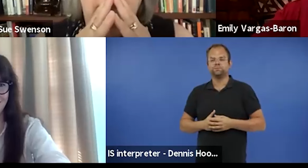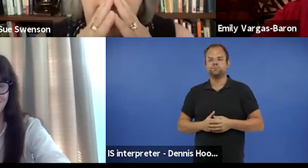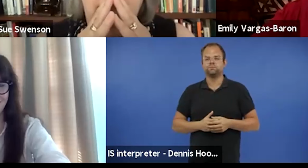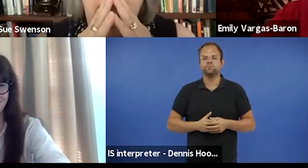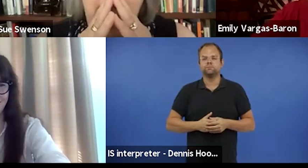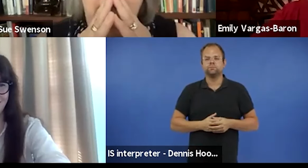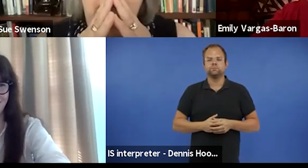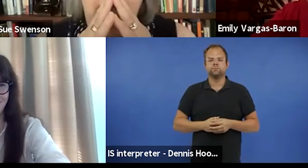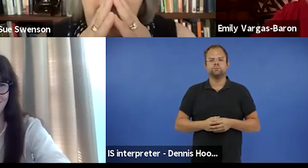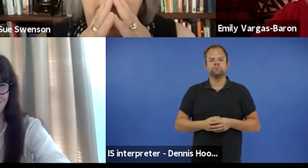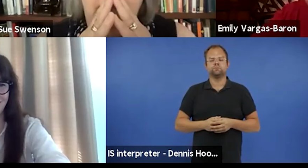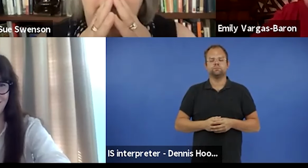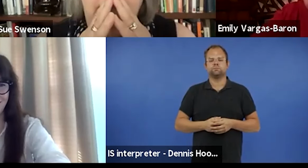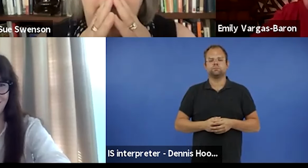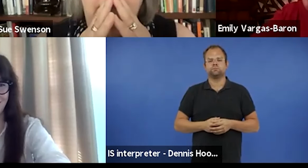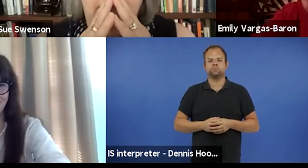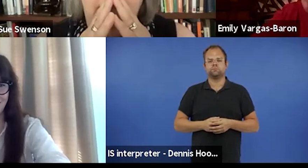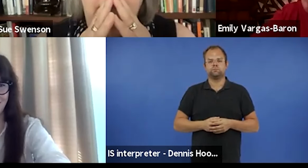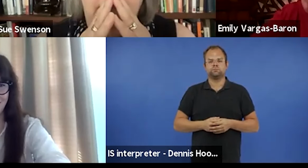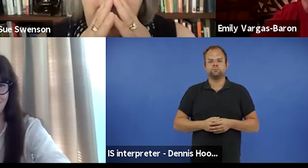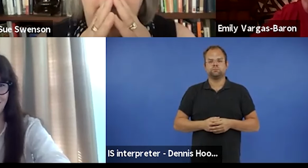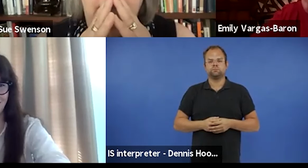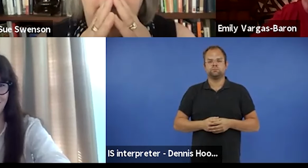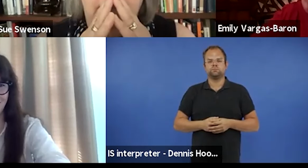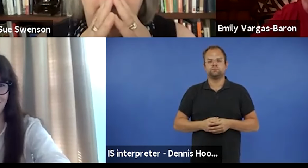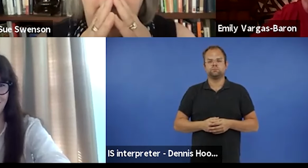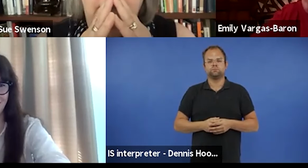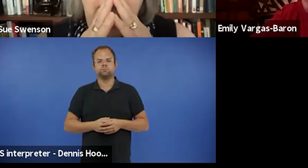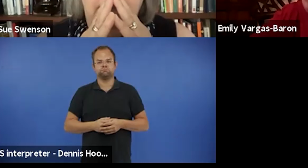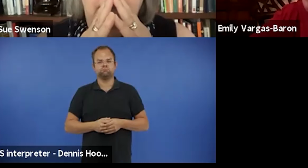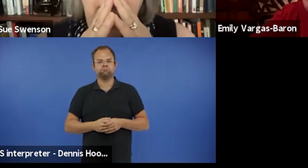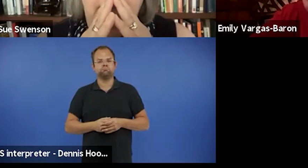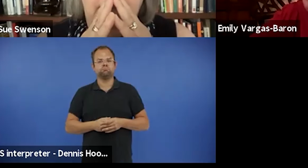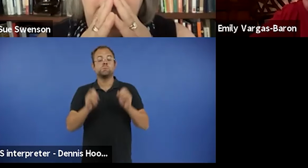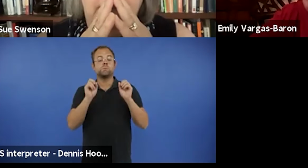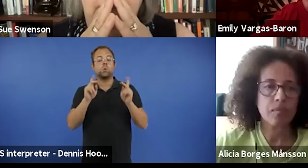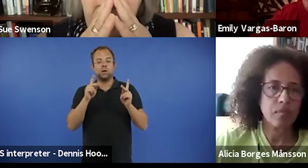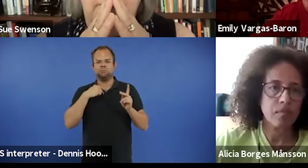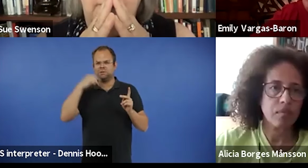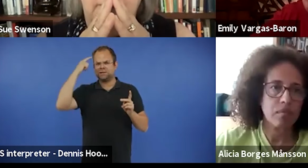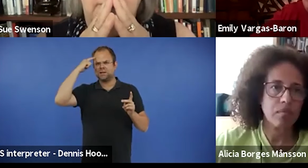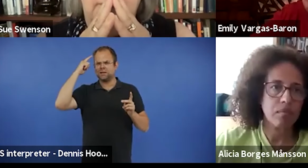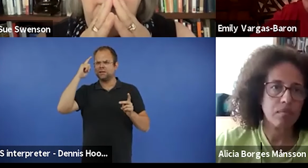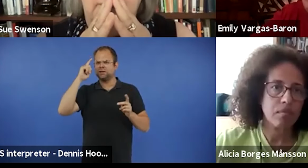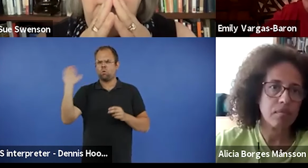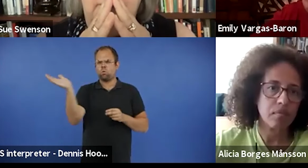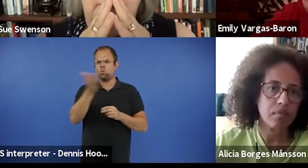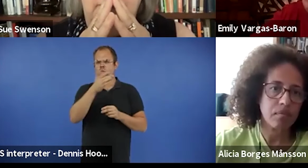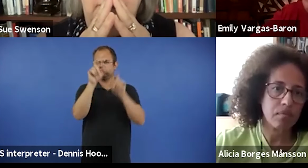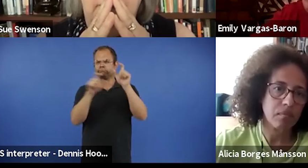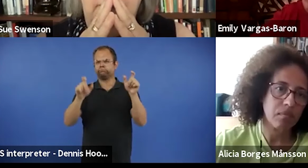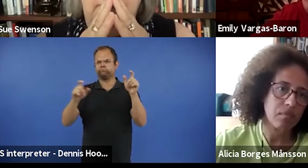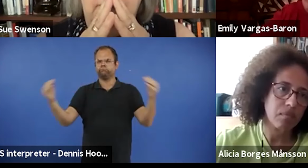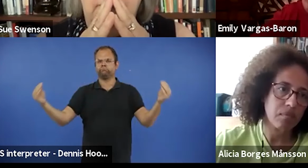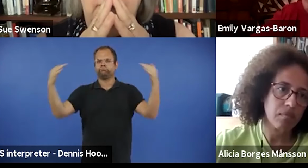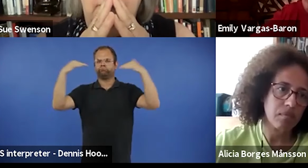Okay. Well, I think we've got just about everybody on their way back, if not here. And so,